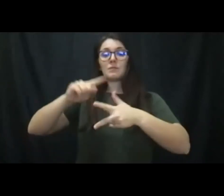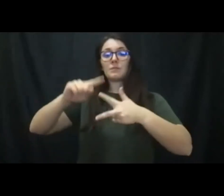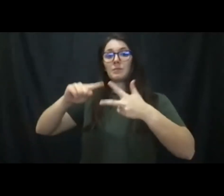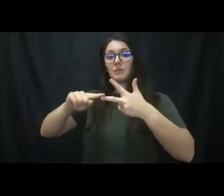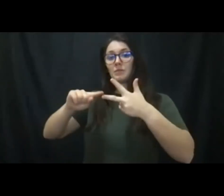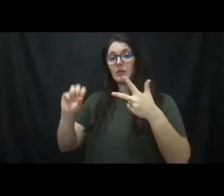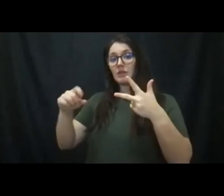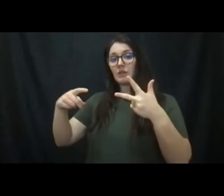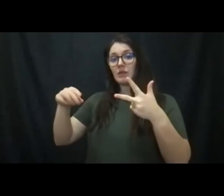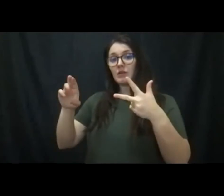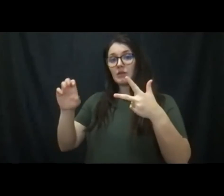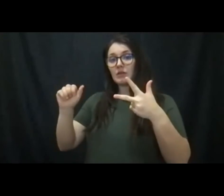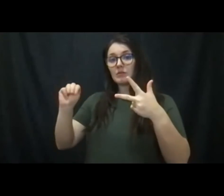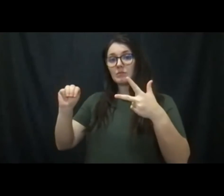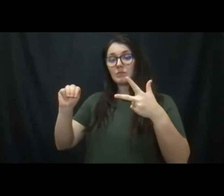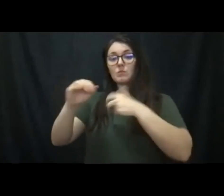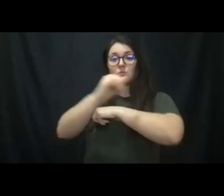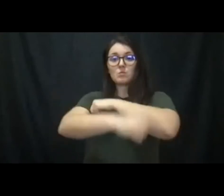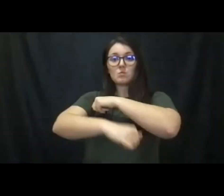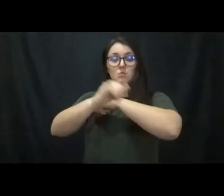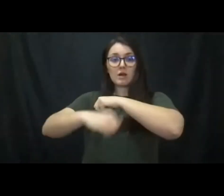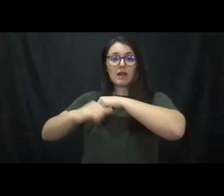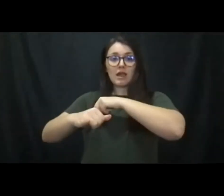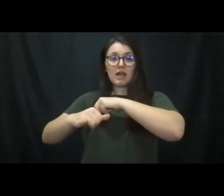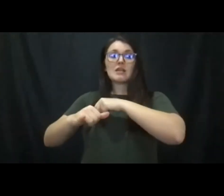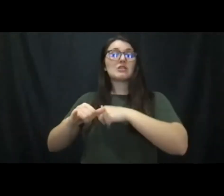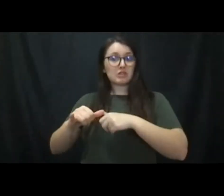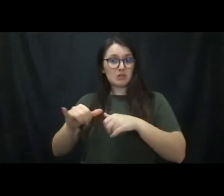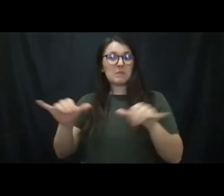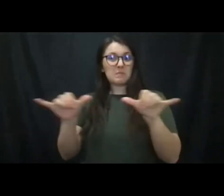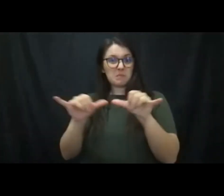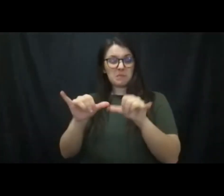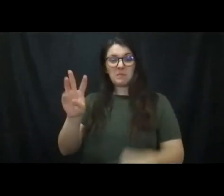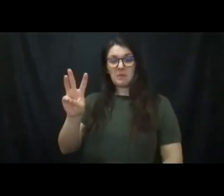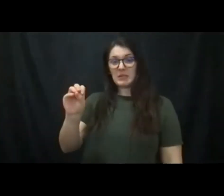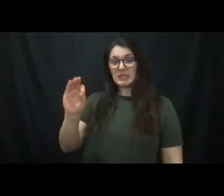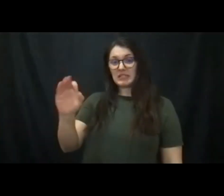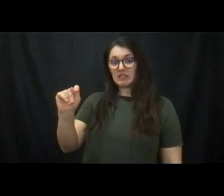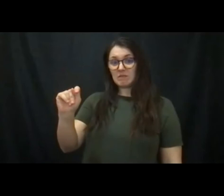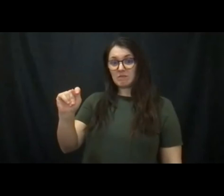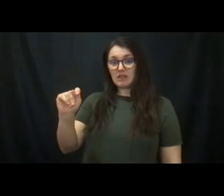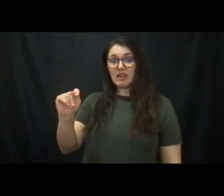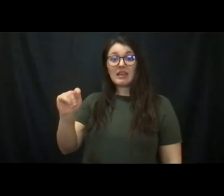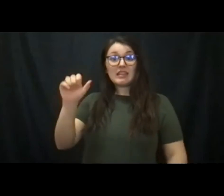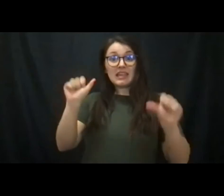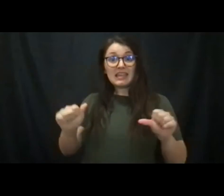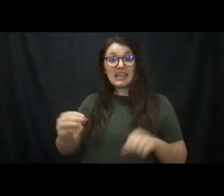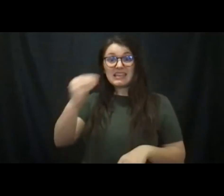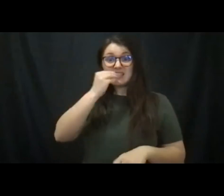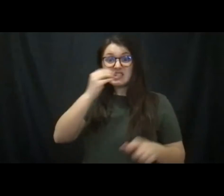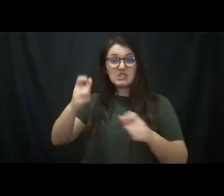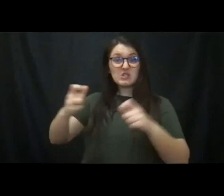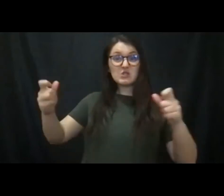the largest toothed whales. They're about 60 feet long, and they eat the giant squid. And the